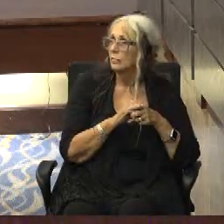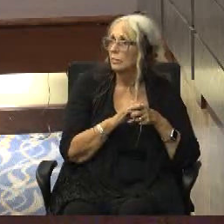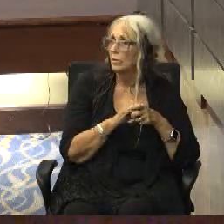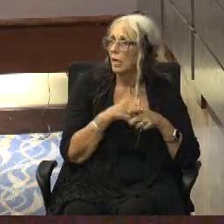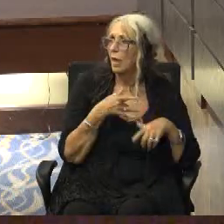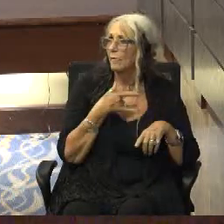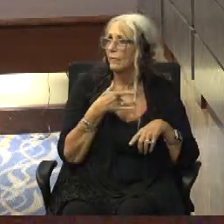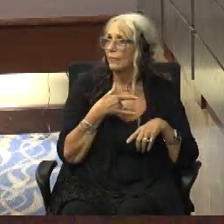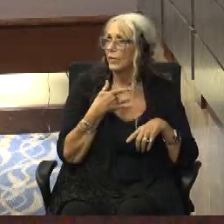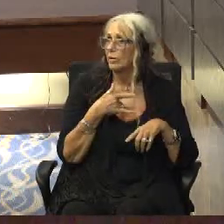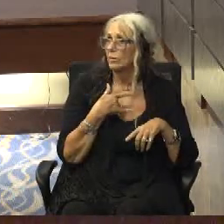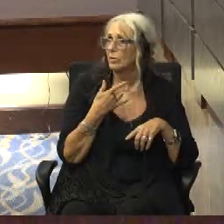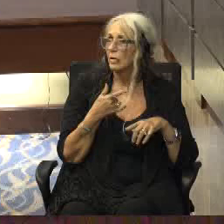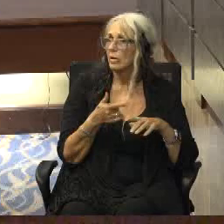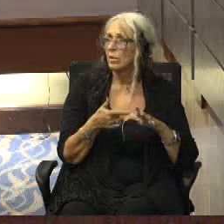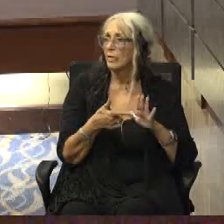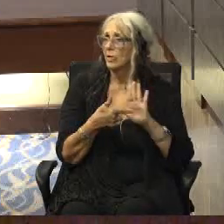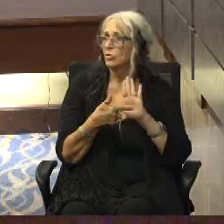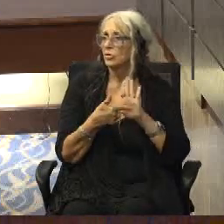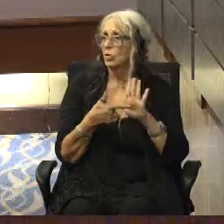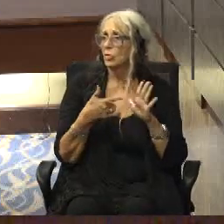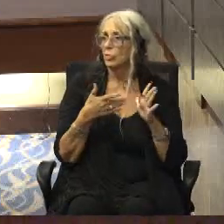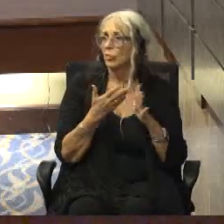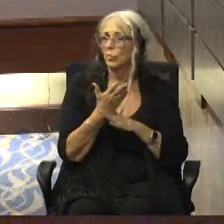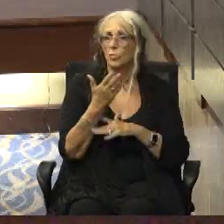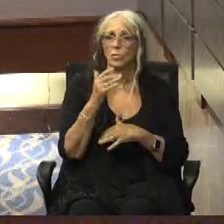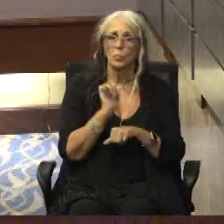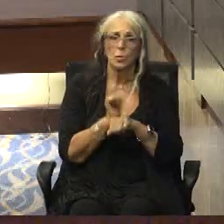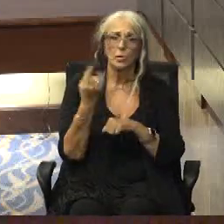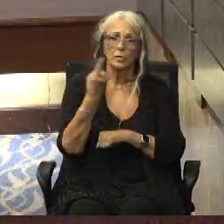I feel that is shown in the work you guys have presented here today.